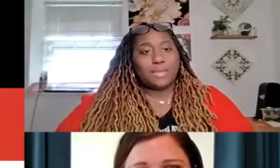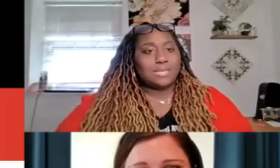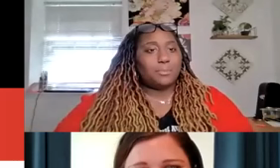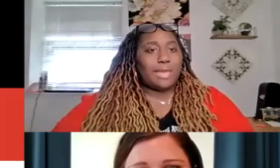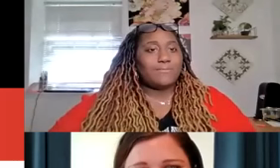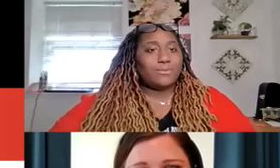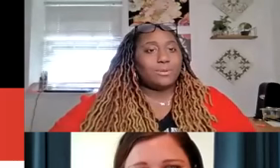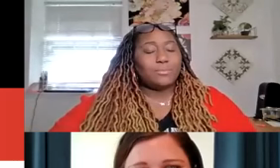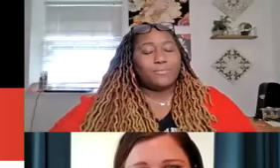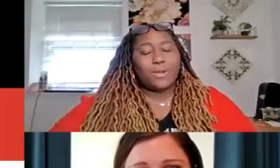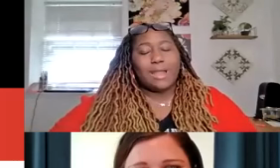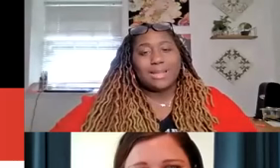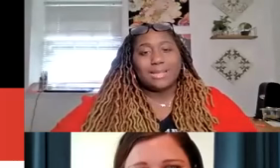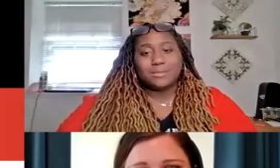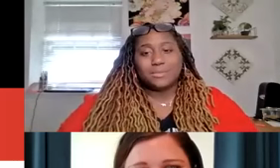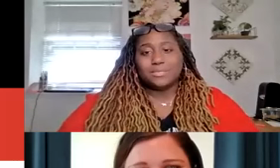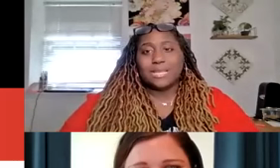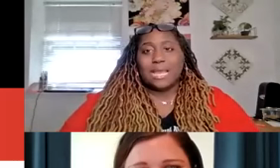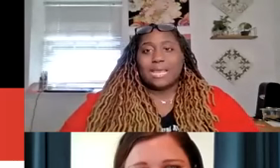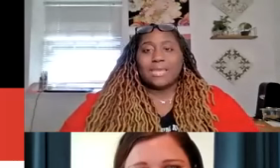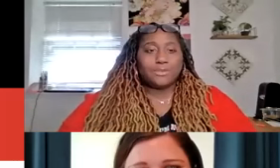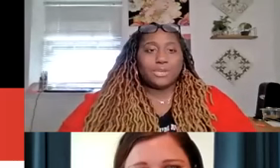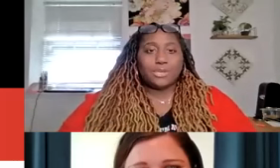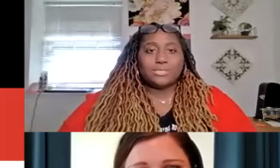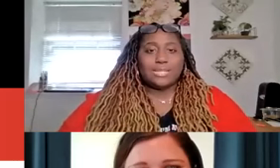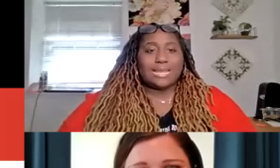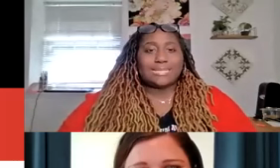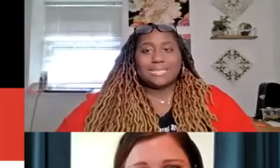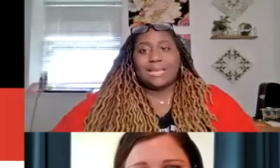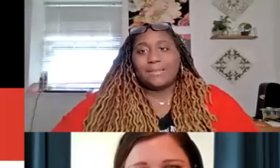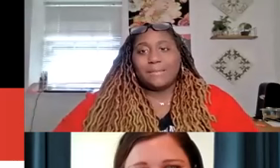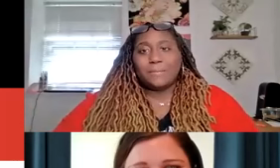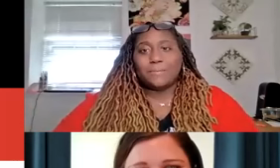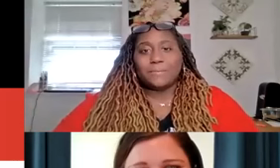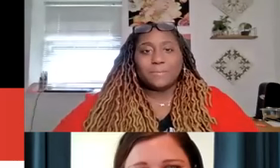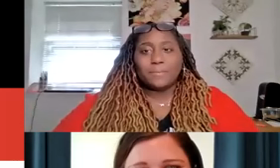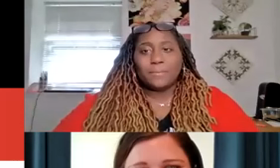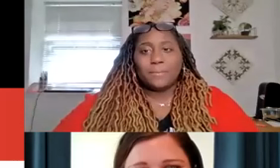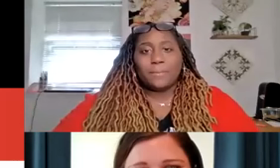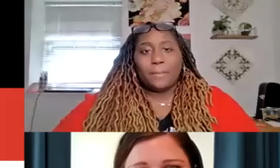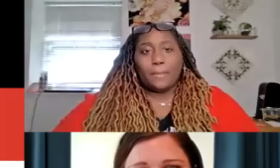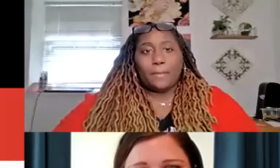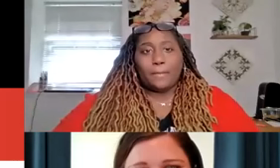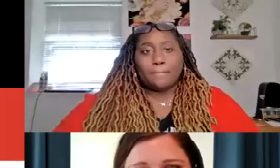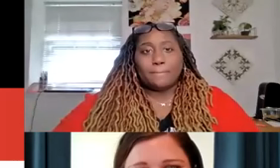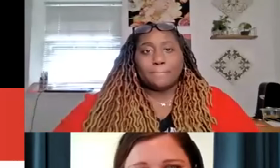a space and a platform for our customers. If you could go to the next slide.